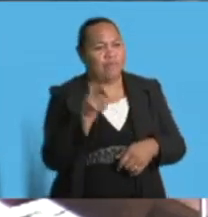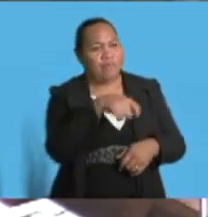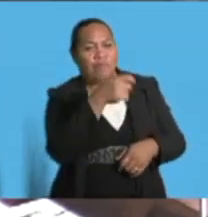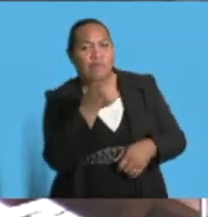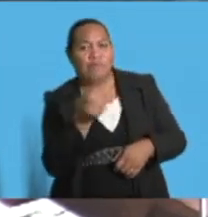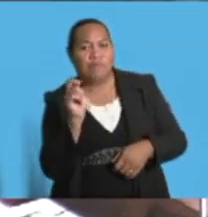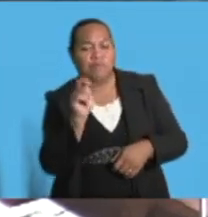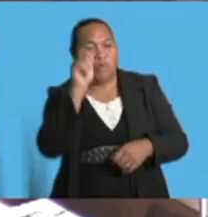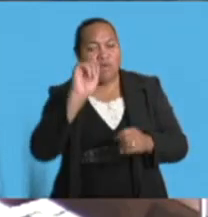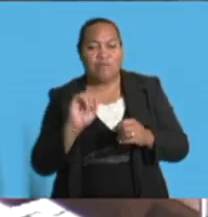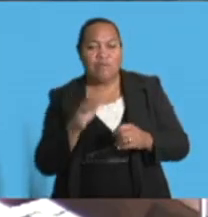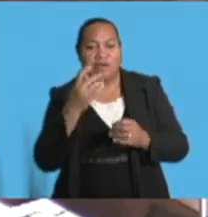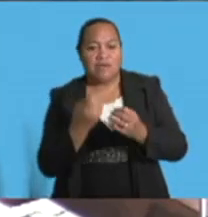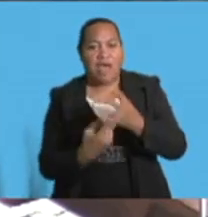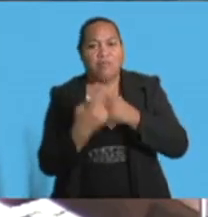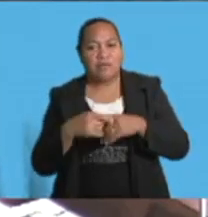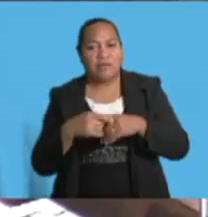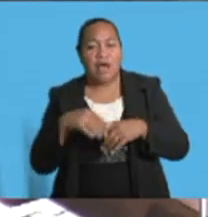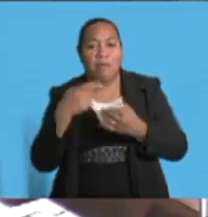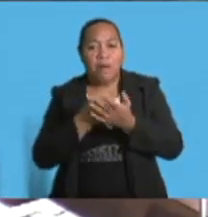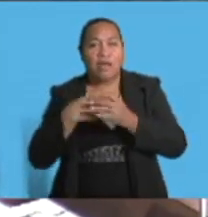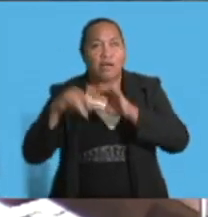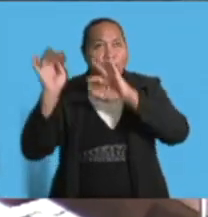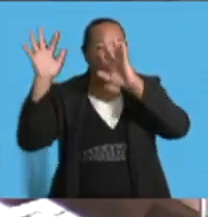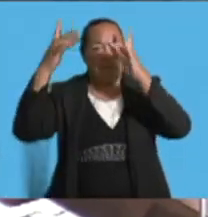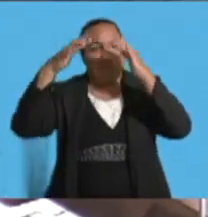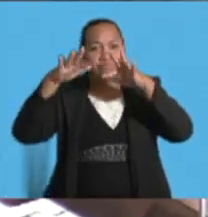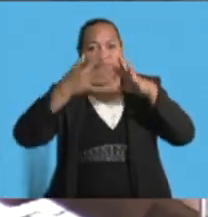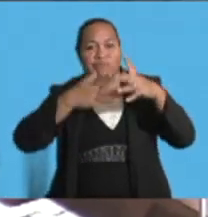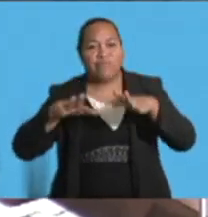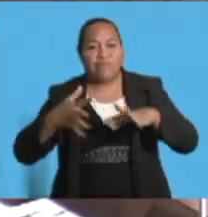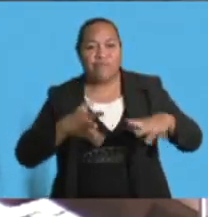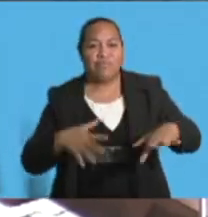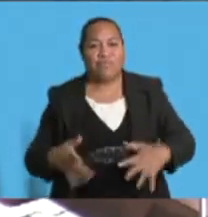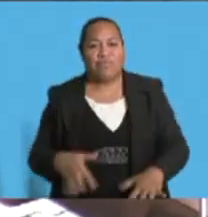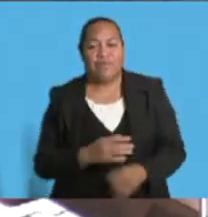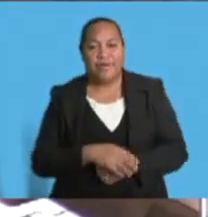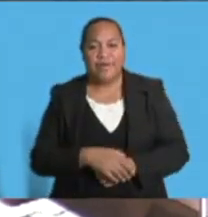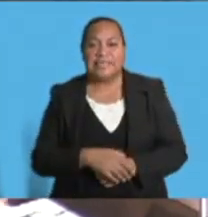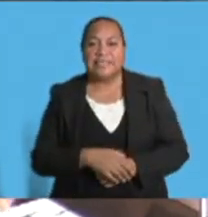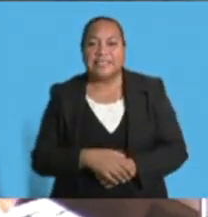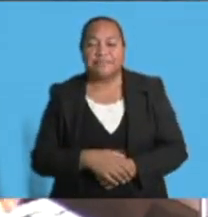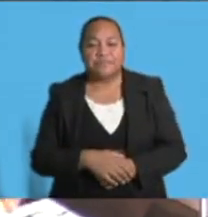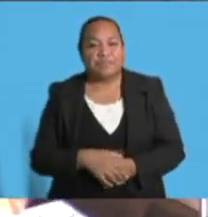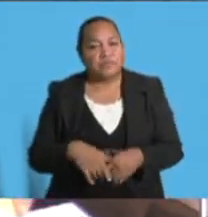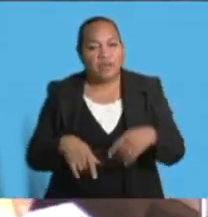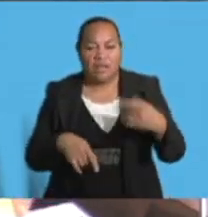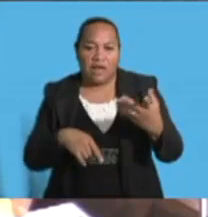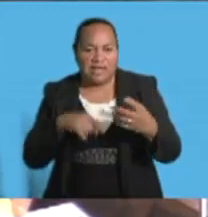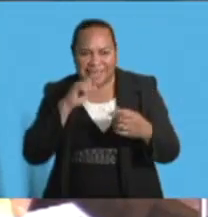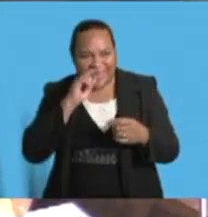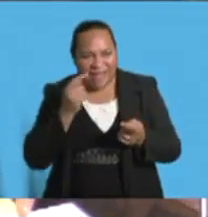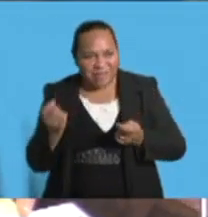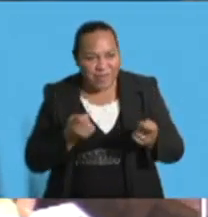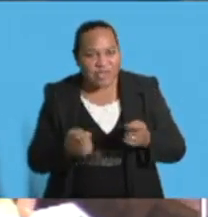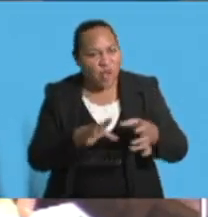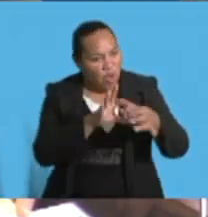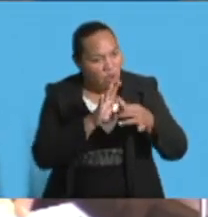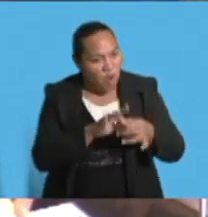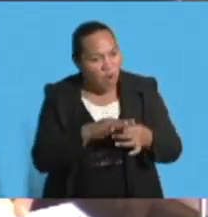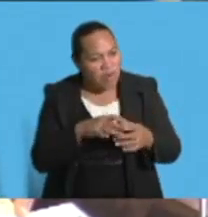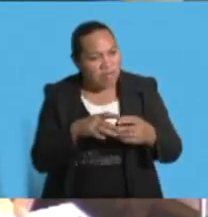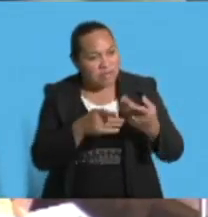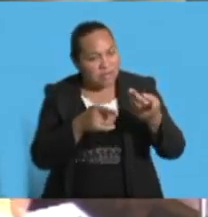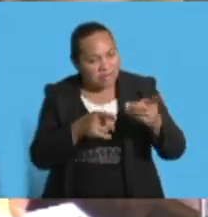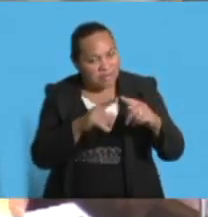time and get the money falling from the sky. Sodalpa, Madam Speaker, can't manage their own party finances. The leader